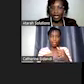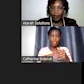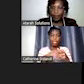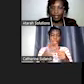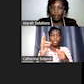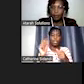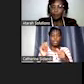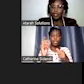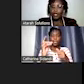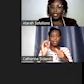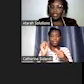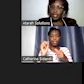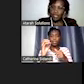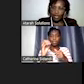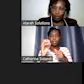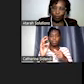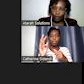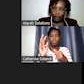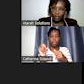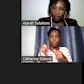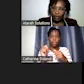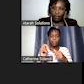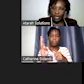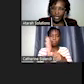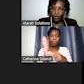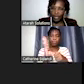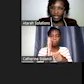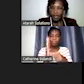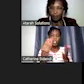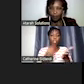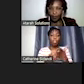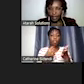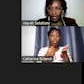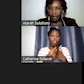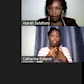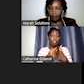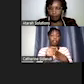Blue in Upper Hill. Cost is 4,500.